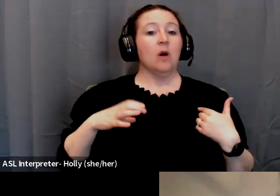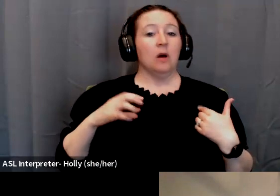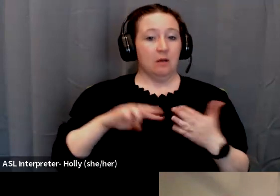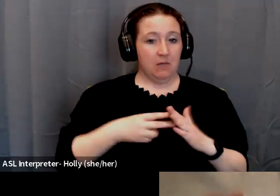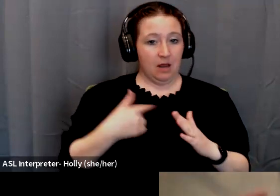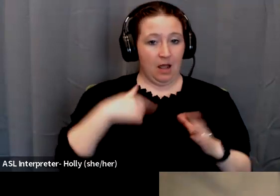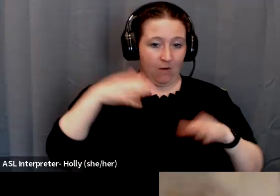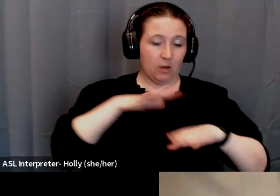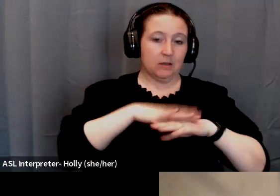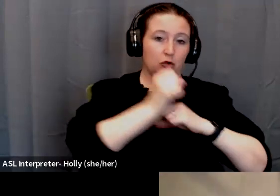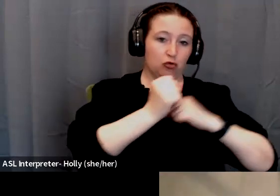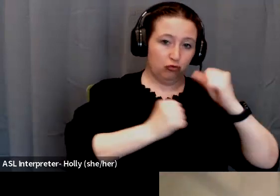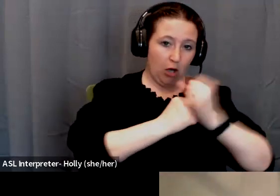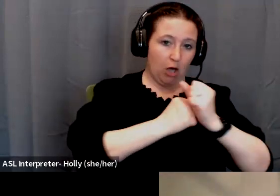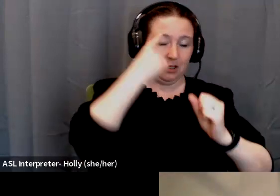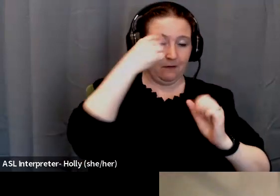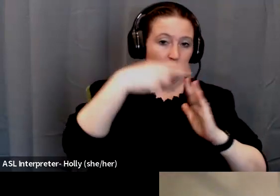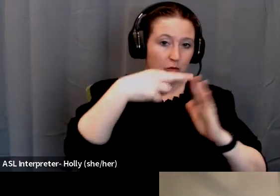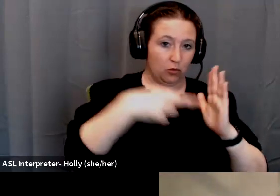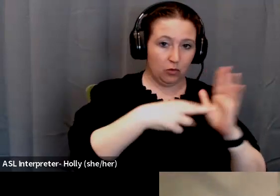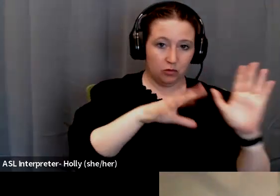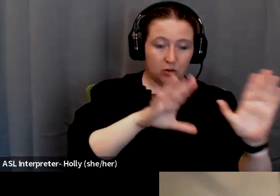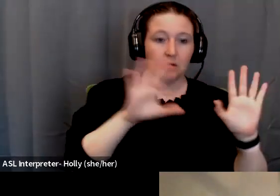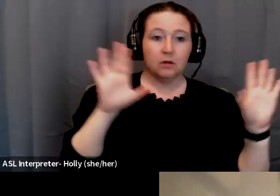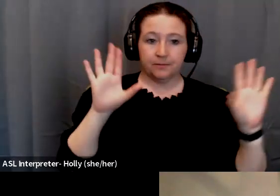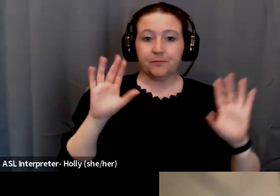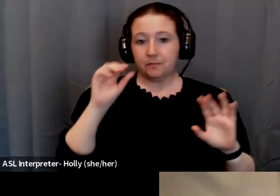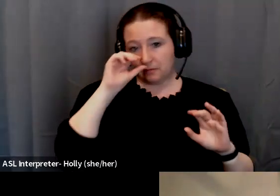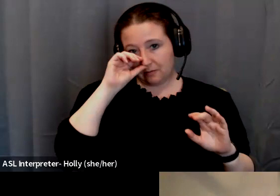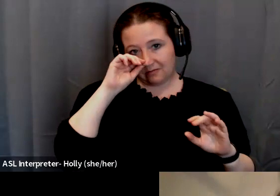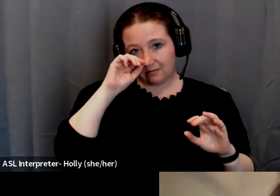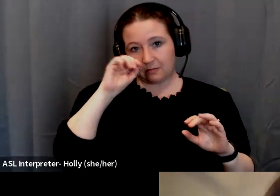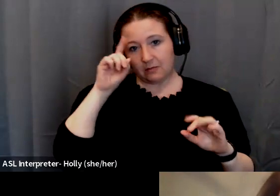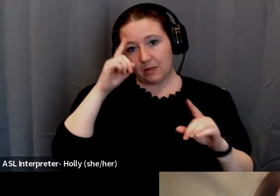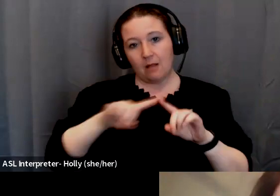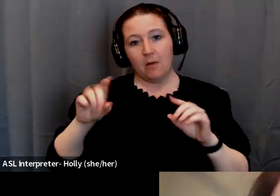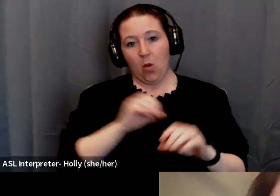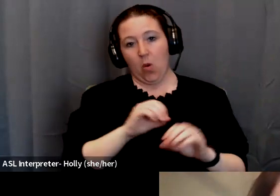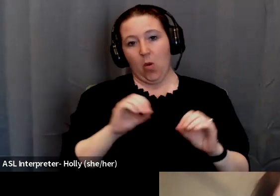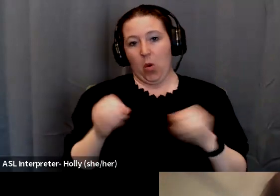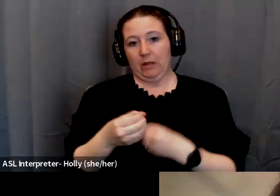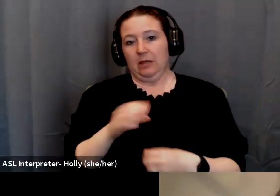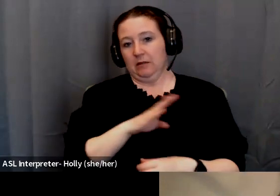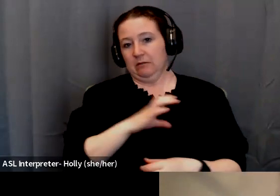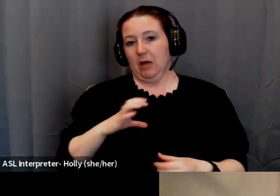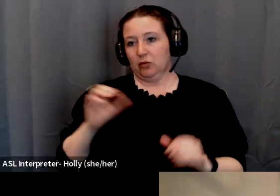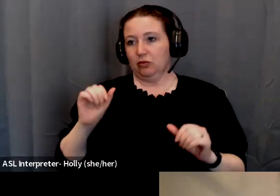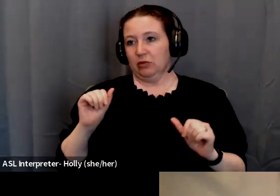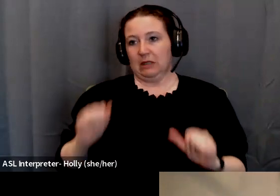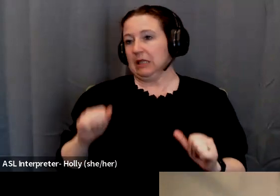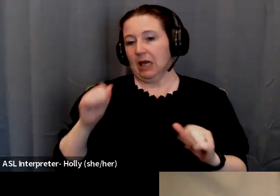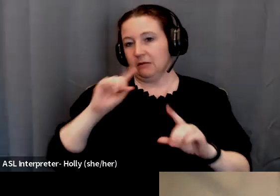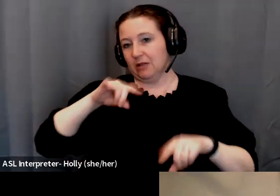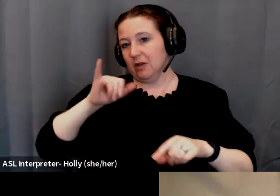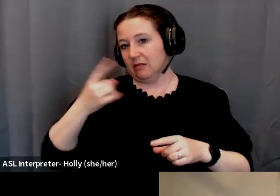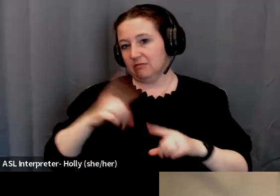structure about what the rules can be for any organization. But an organization can answer that question lots of different ways. And so, Felecia, have